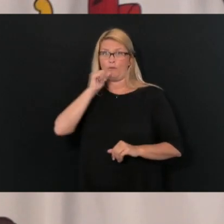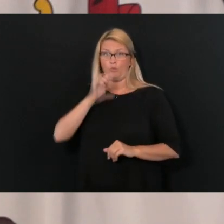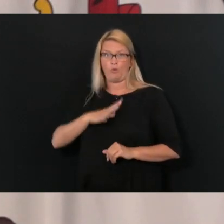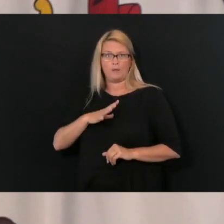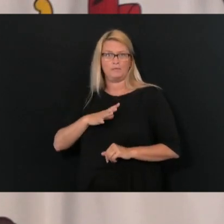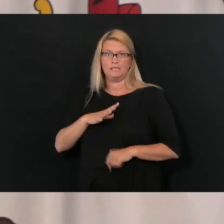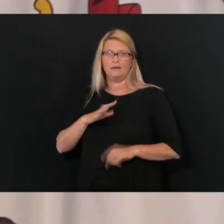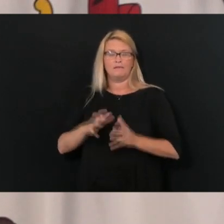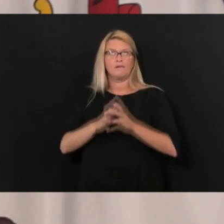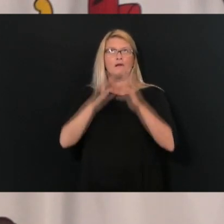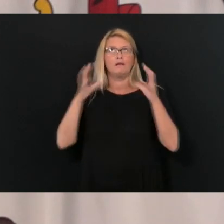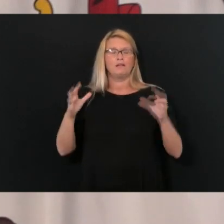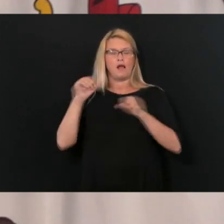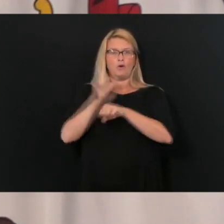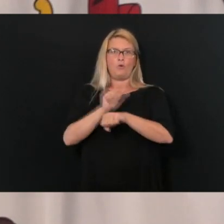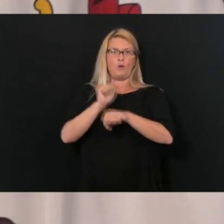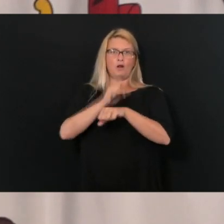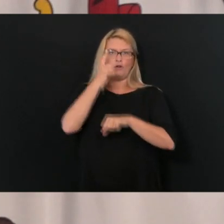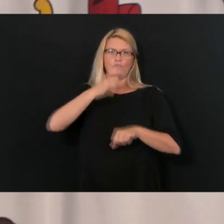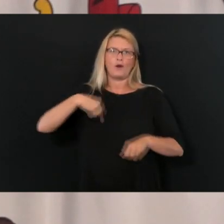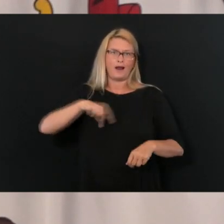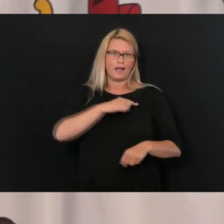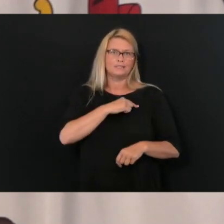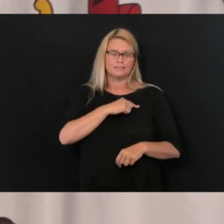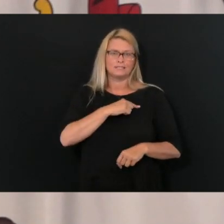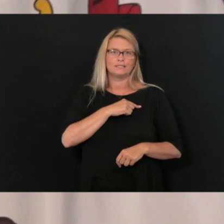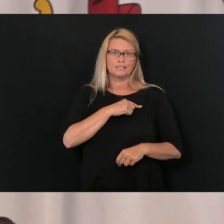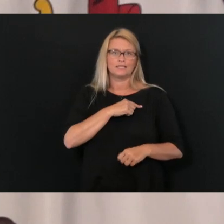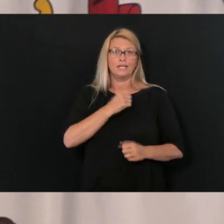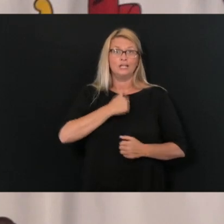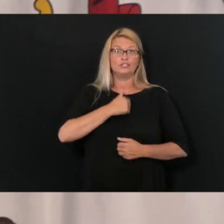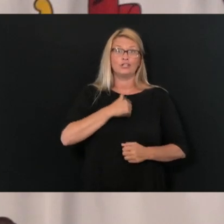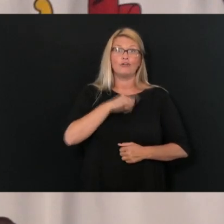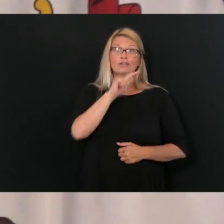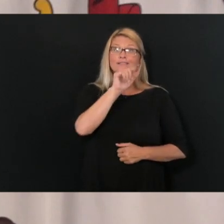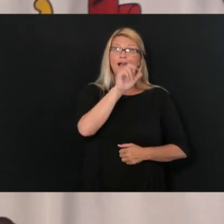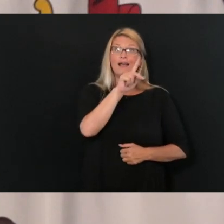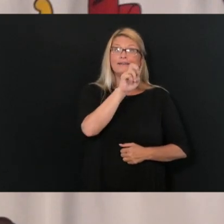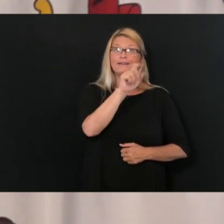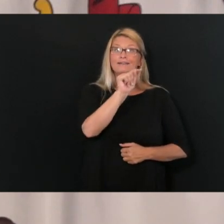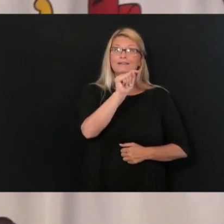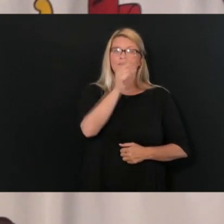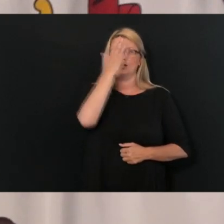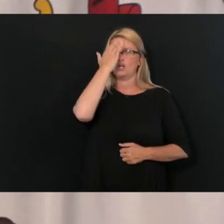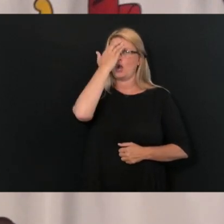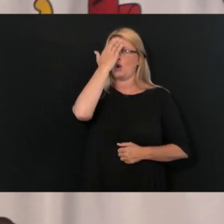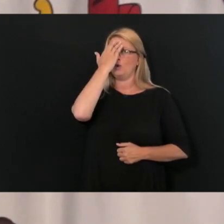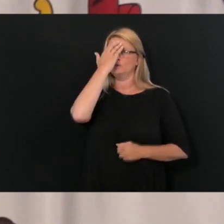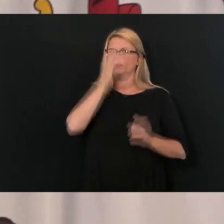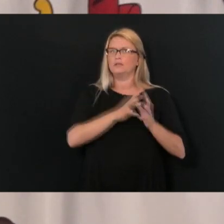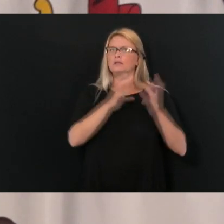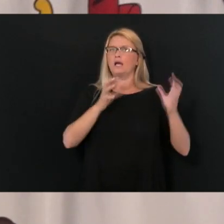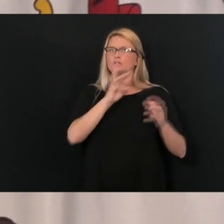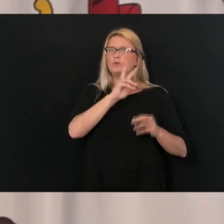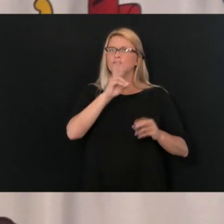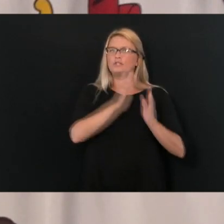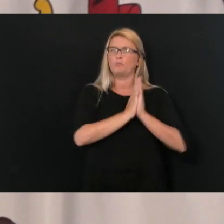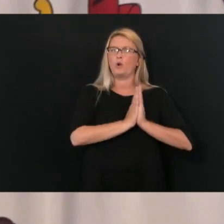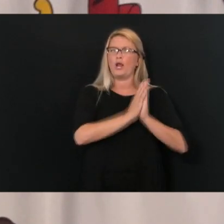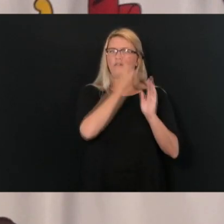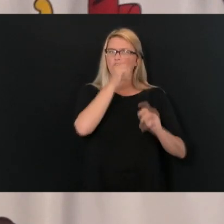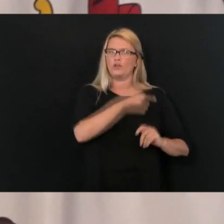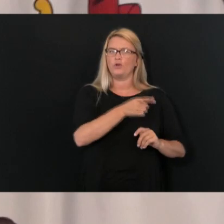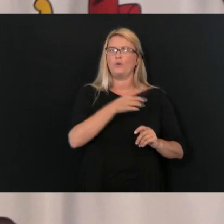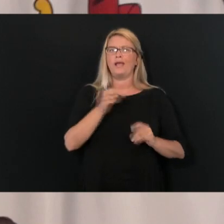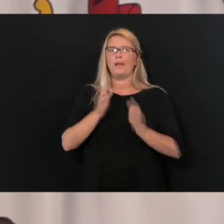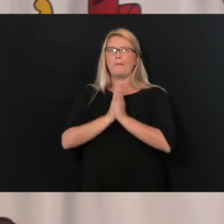for us. And so, you know, General Tackett, know that lots and lots of West Virginians are praying with you and are praying